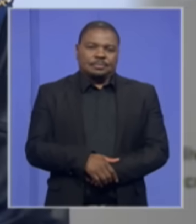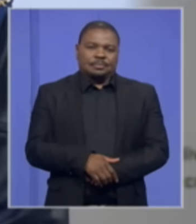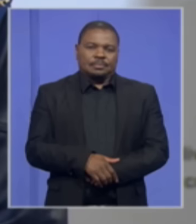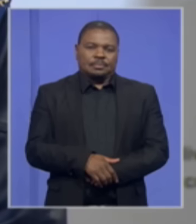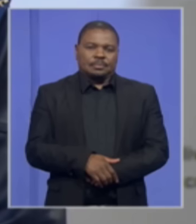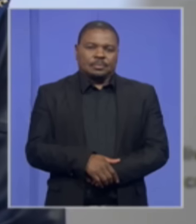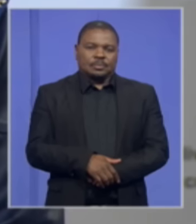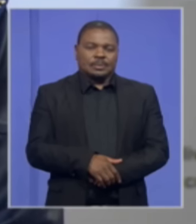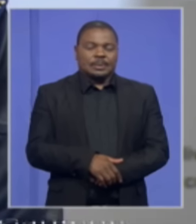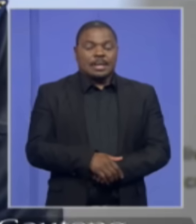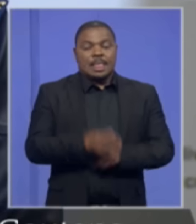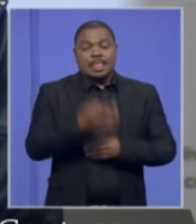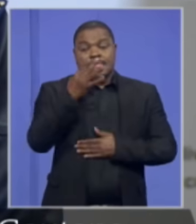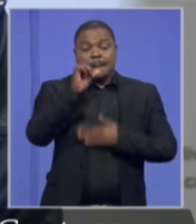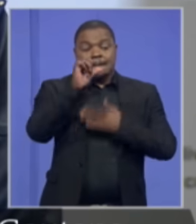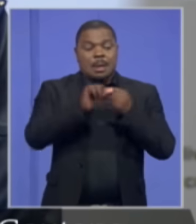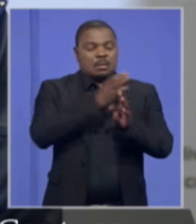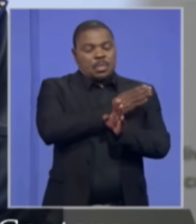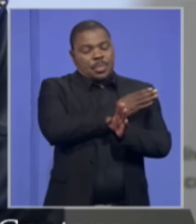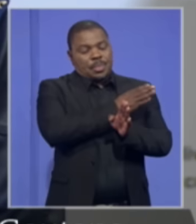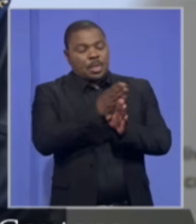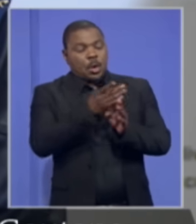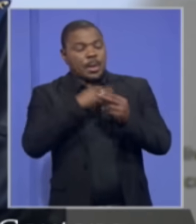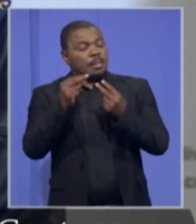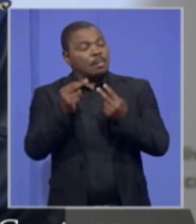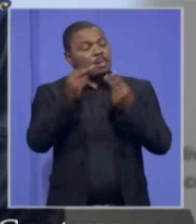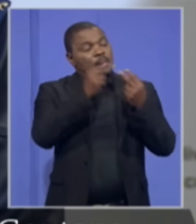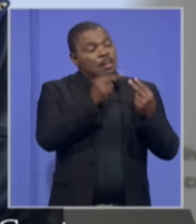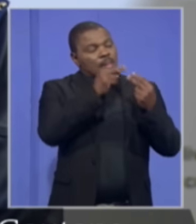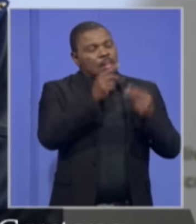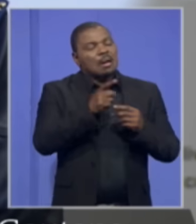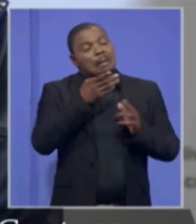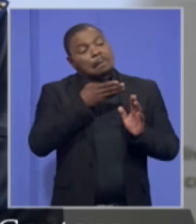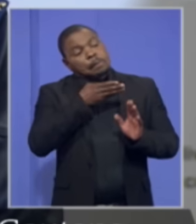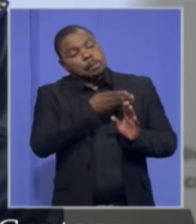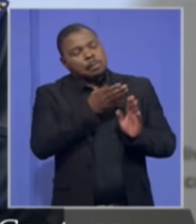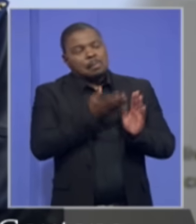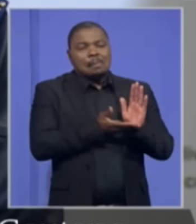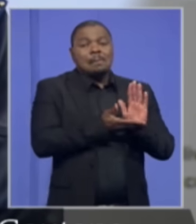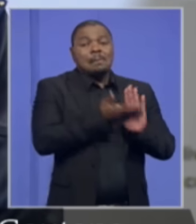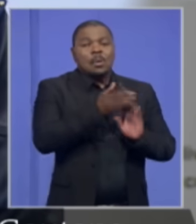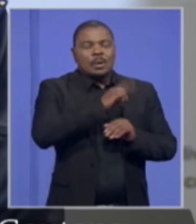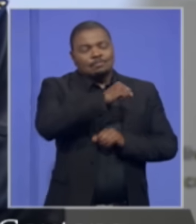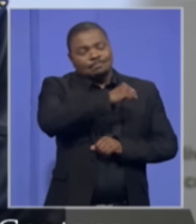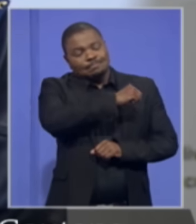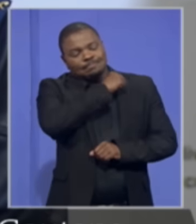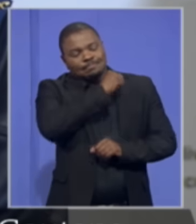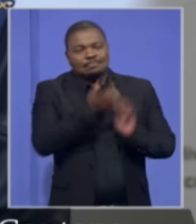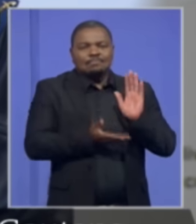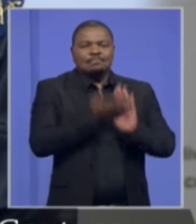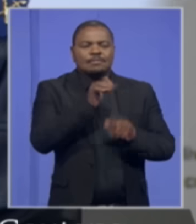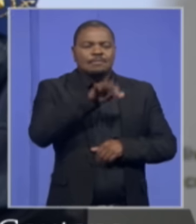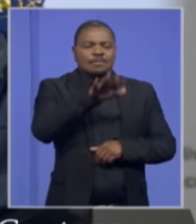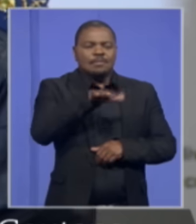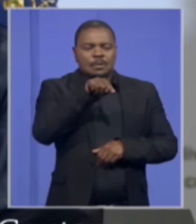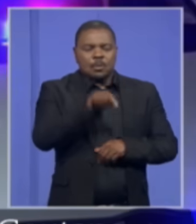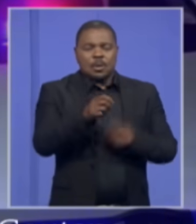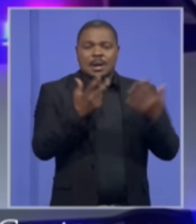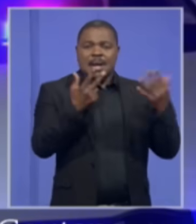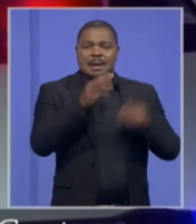For the 3 months under review, we recorded an increase of kidnapping by 15.8%.